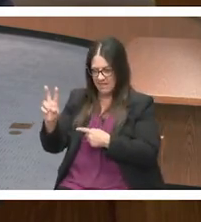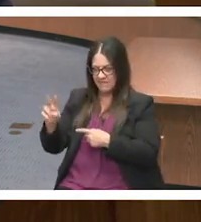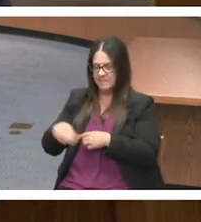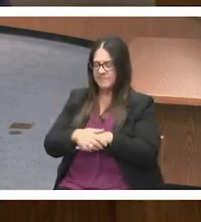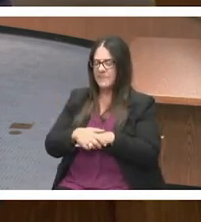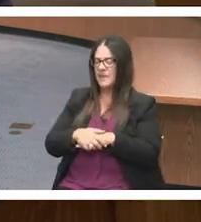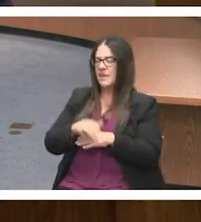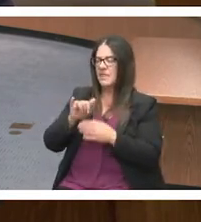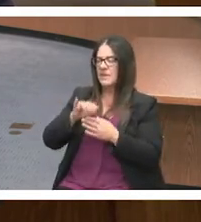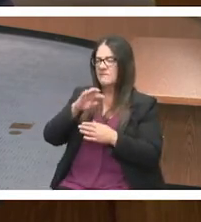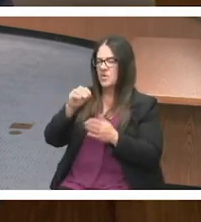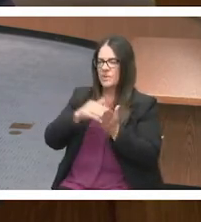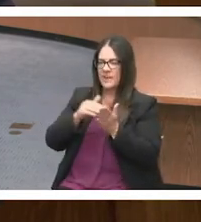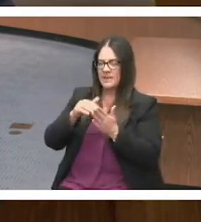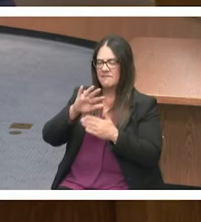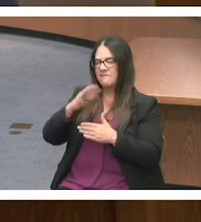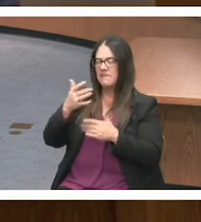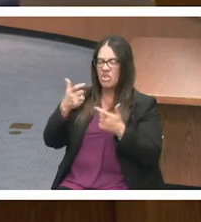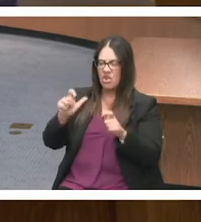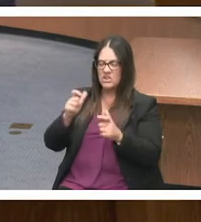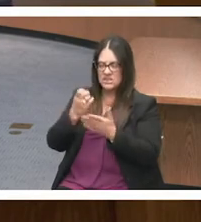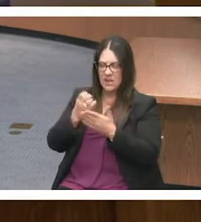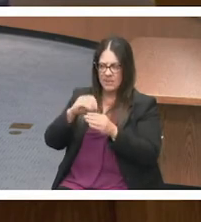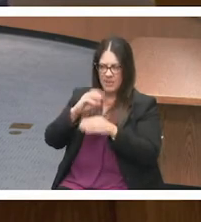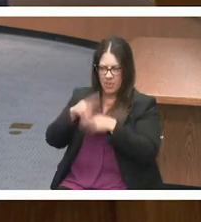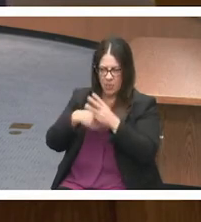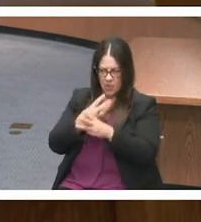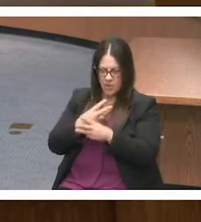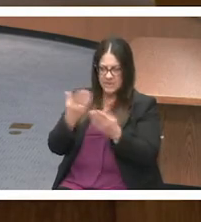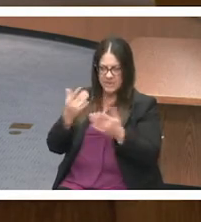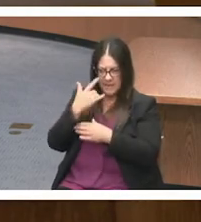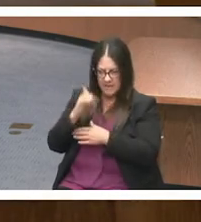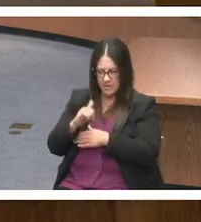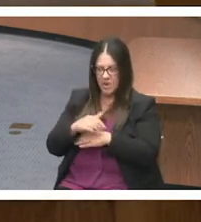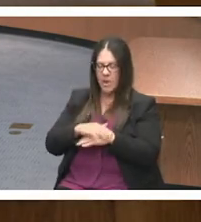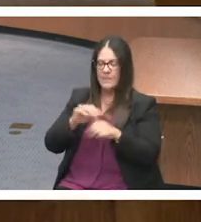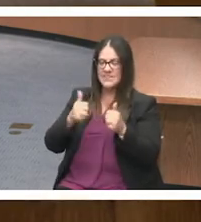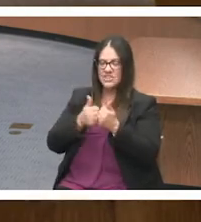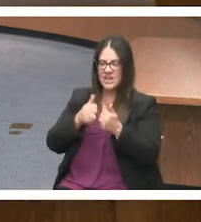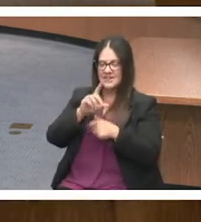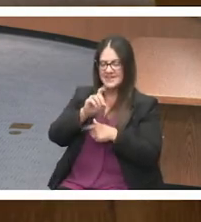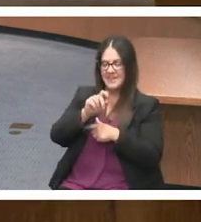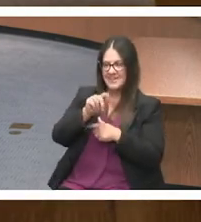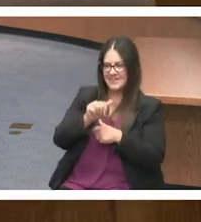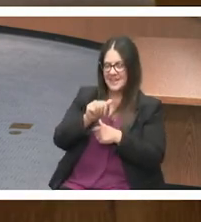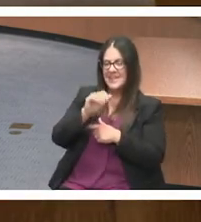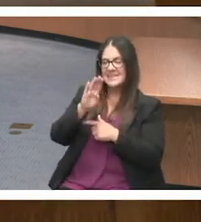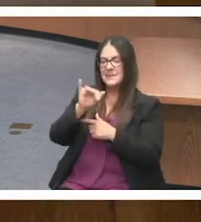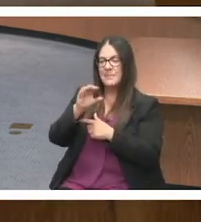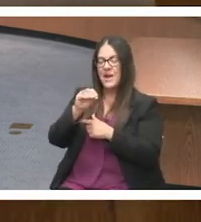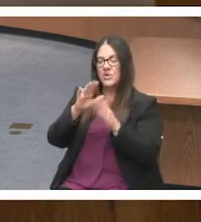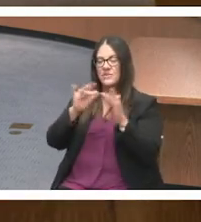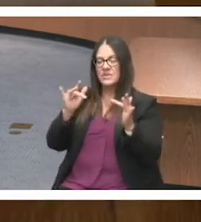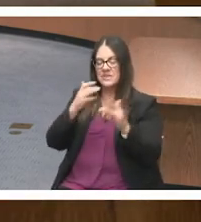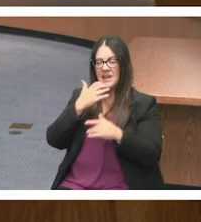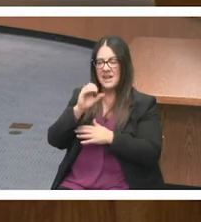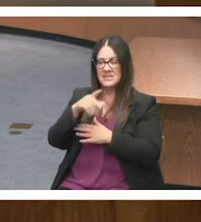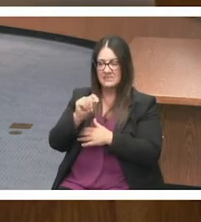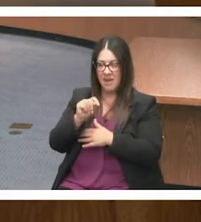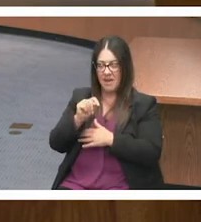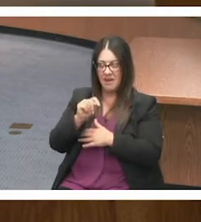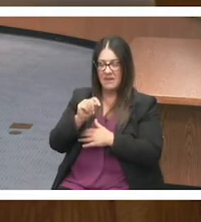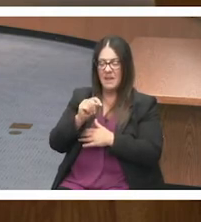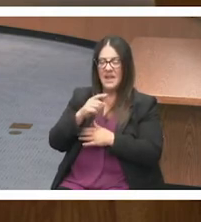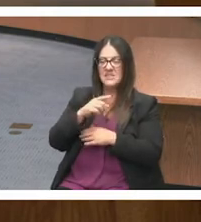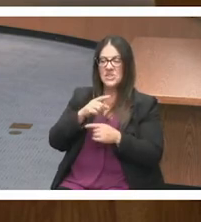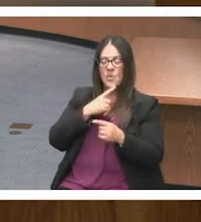40 million people, fifth largest economy in the world. The challenge is that the Delta is also a biodiversity hotspot, and a lot of